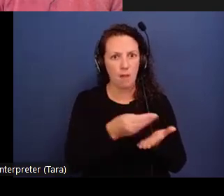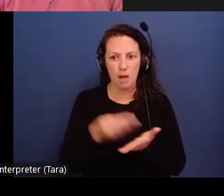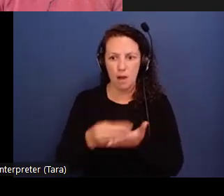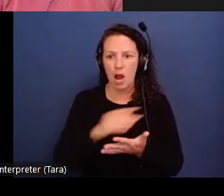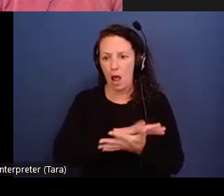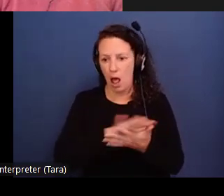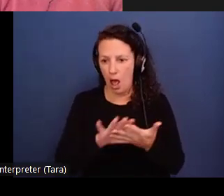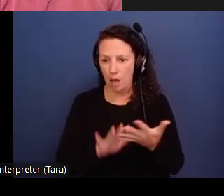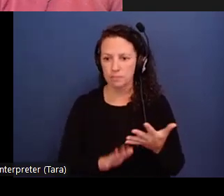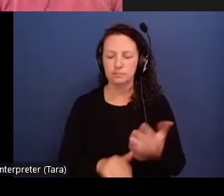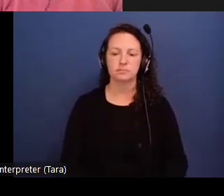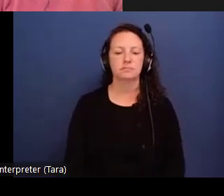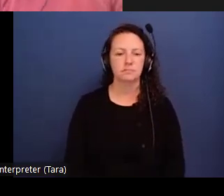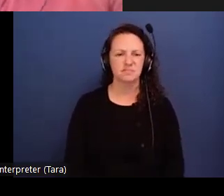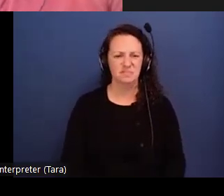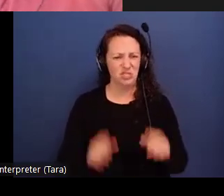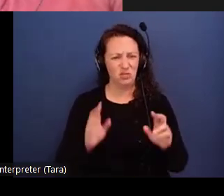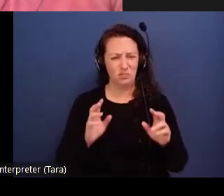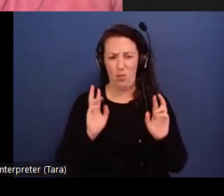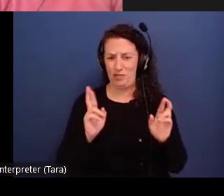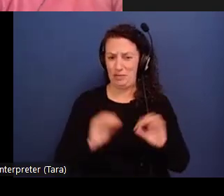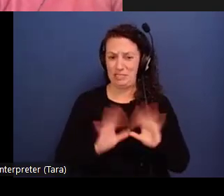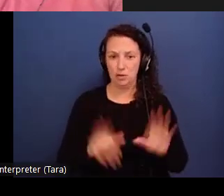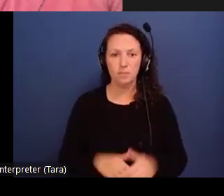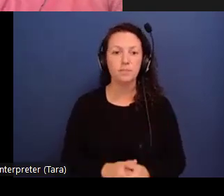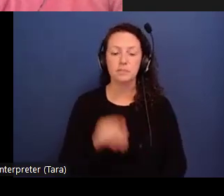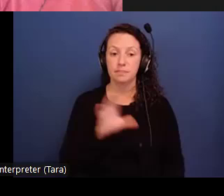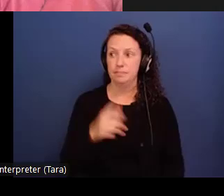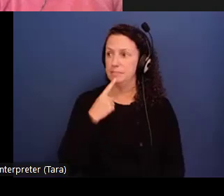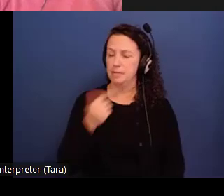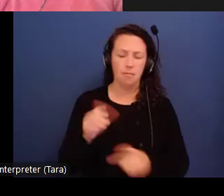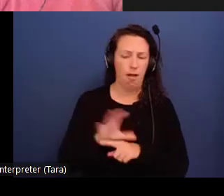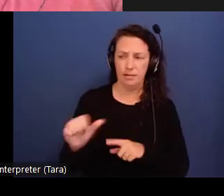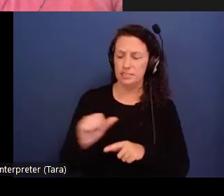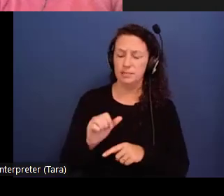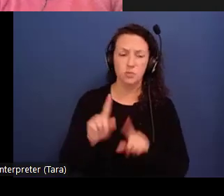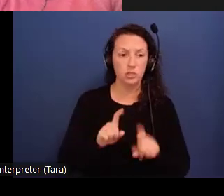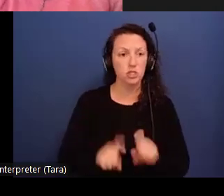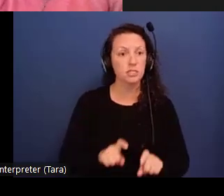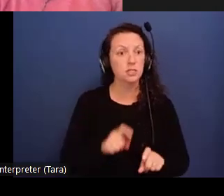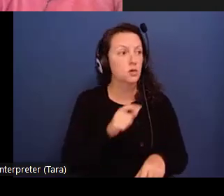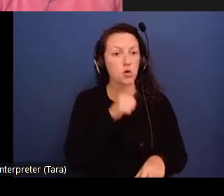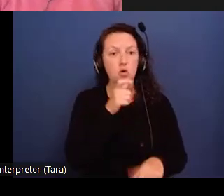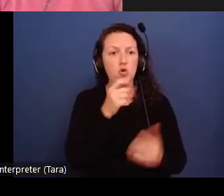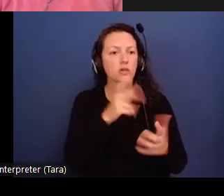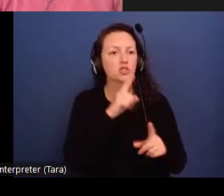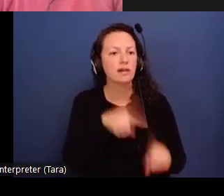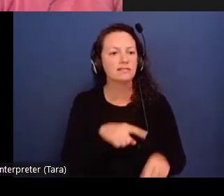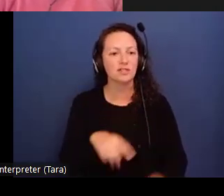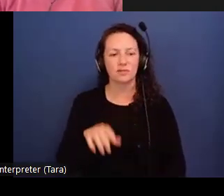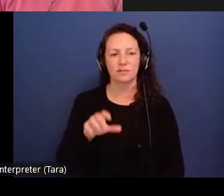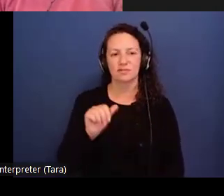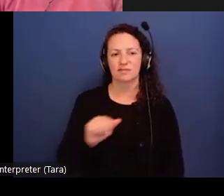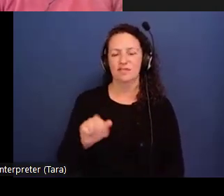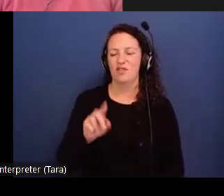made sense. Awesome questions. Who on the panel can answer? I can go